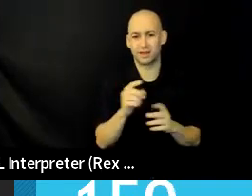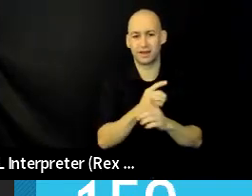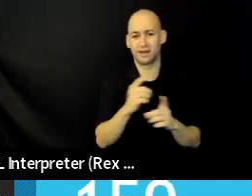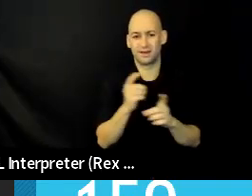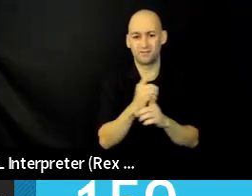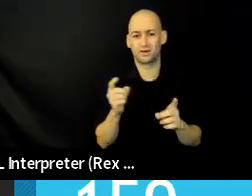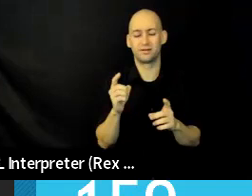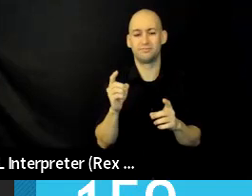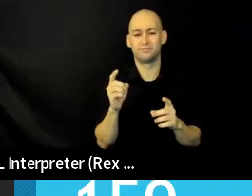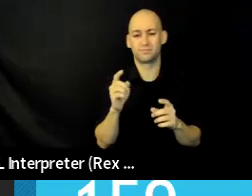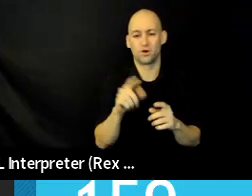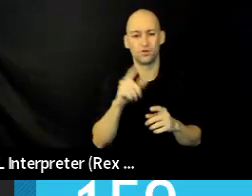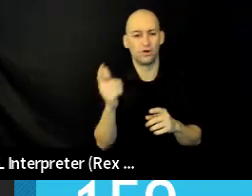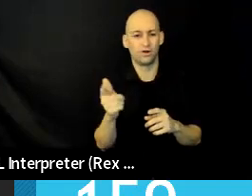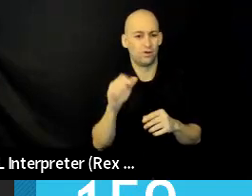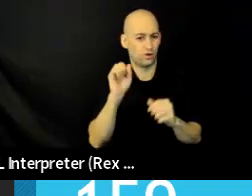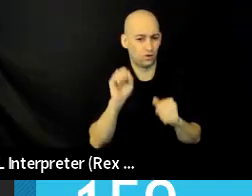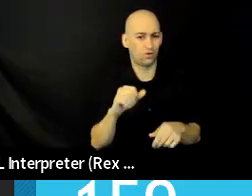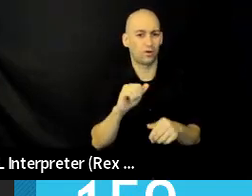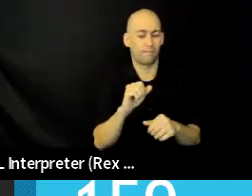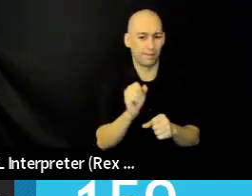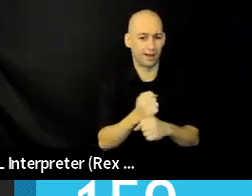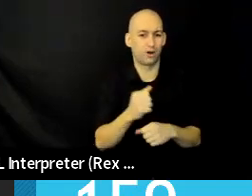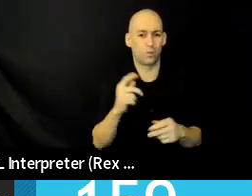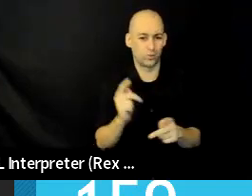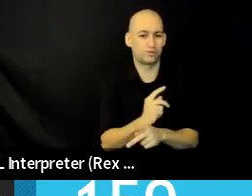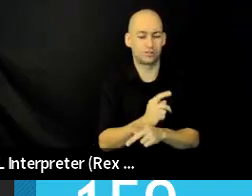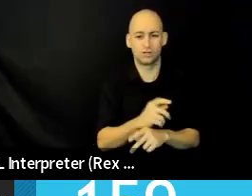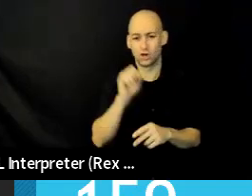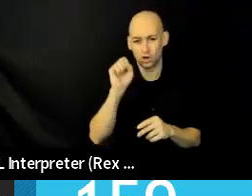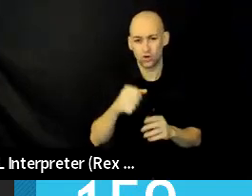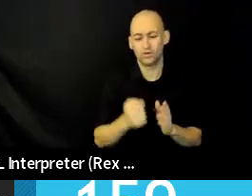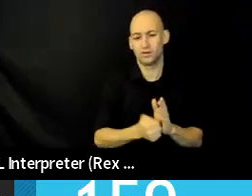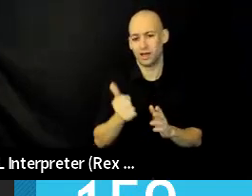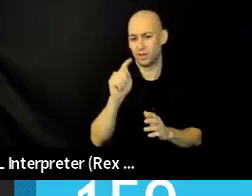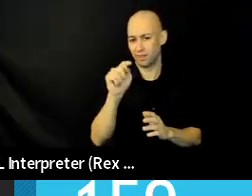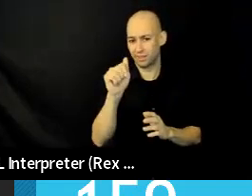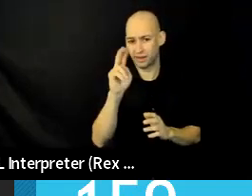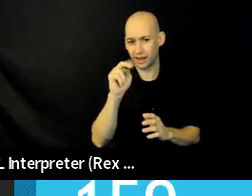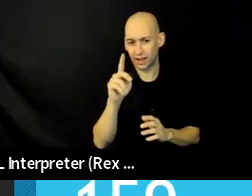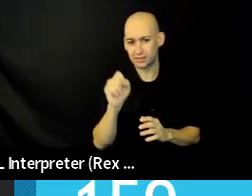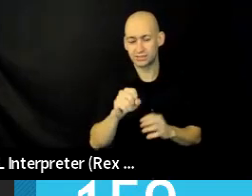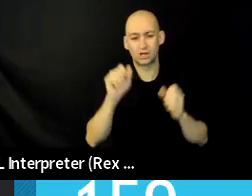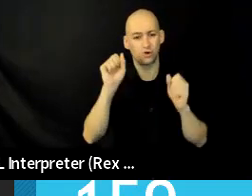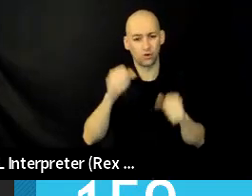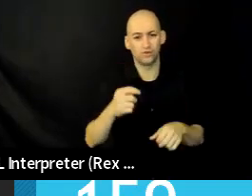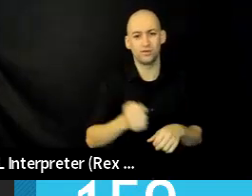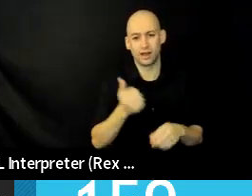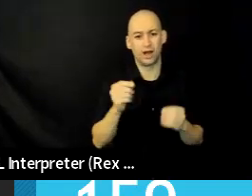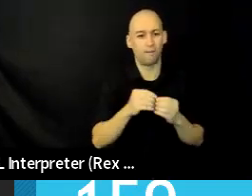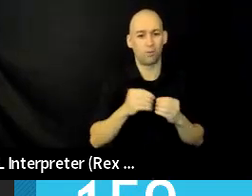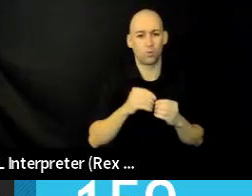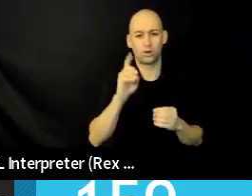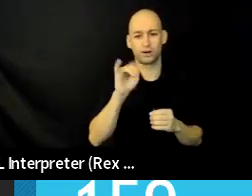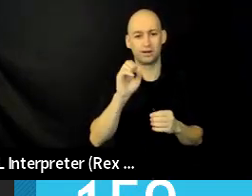where they could have made it worse. They could have taken out the tanks, they could have taken out more diesel fueling, they could